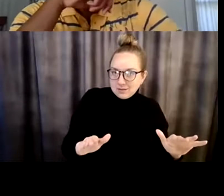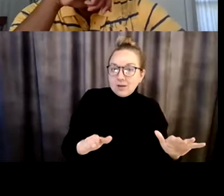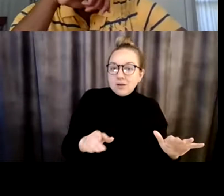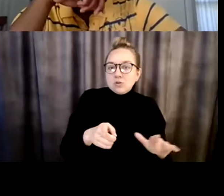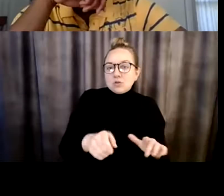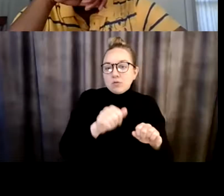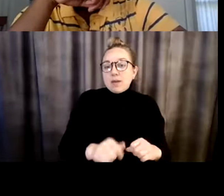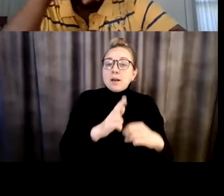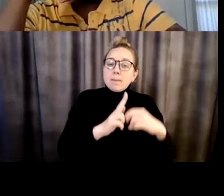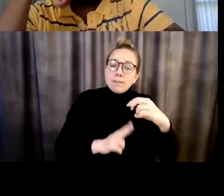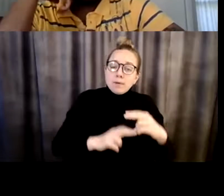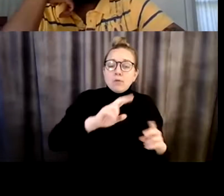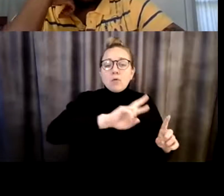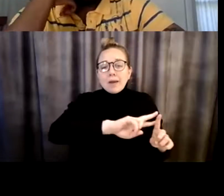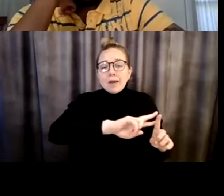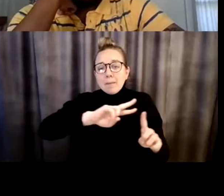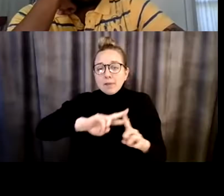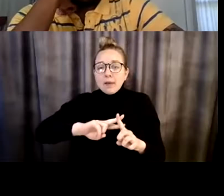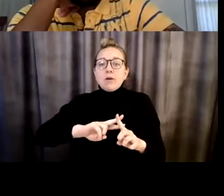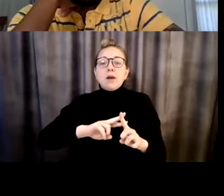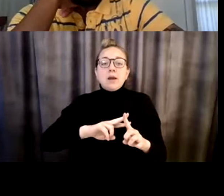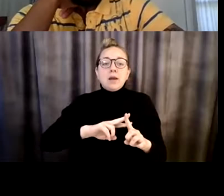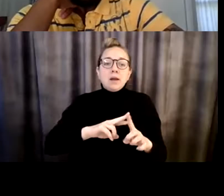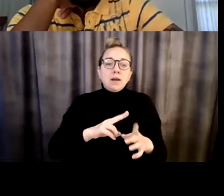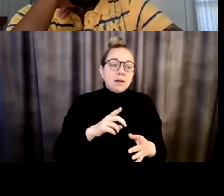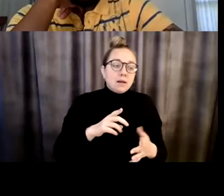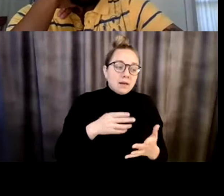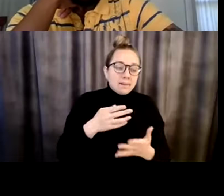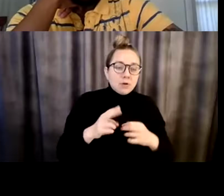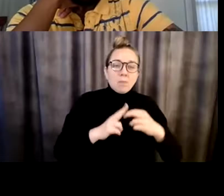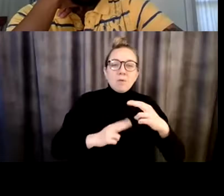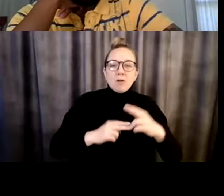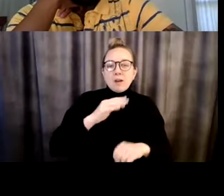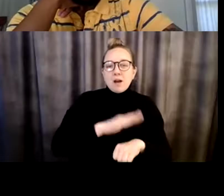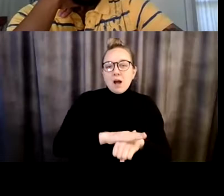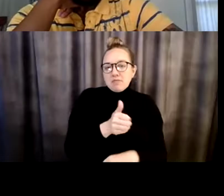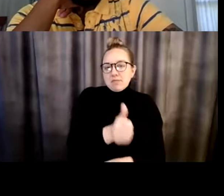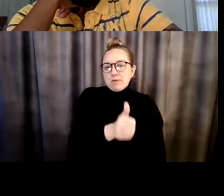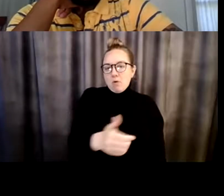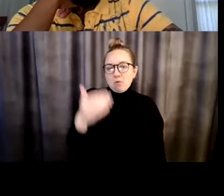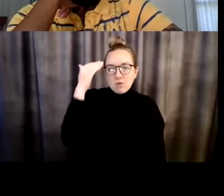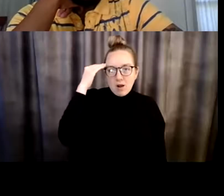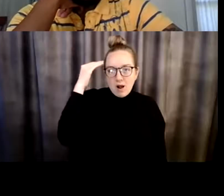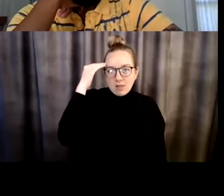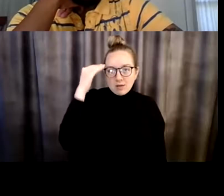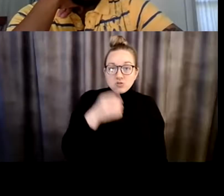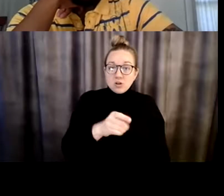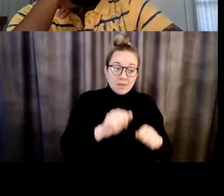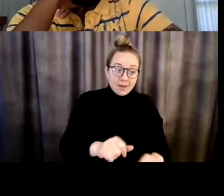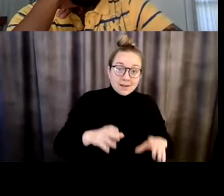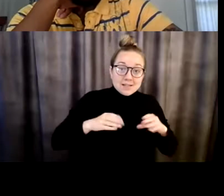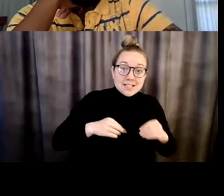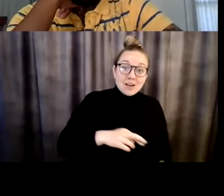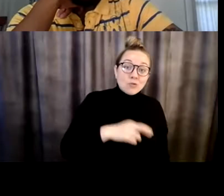building vocabulary and they are scaffolding the children's knowledge, getting them to take risks or try things that maybe they wouldn't